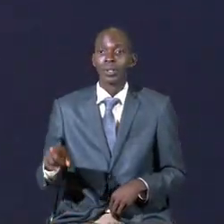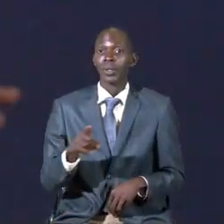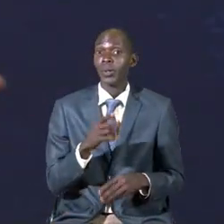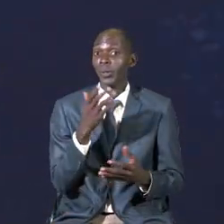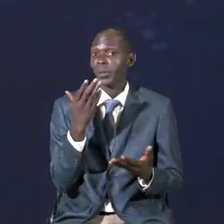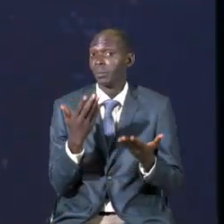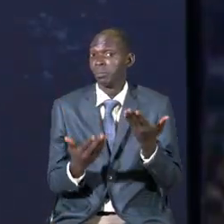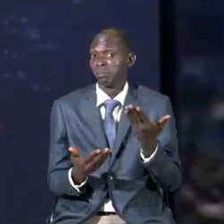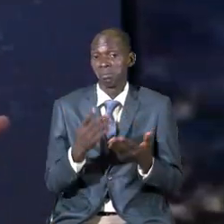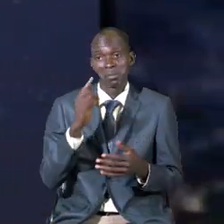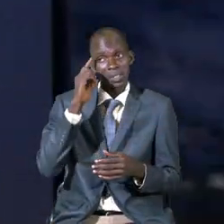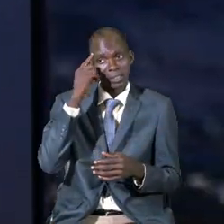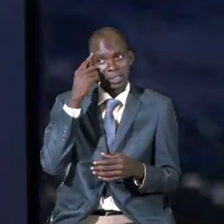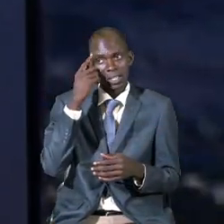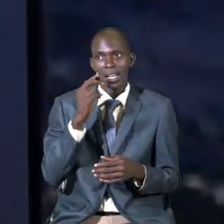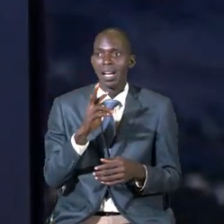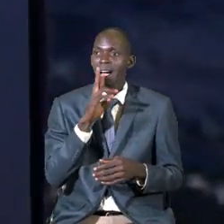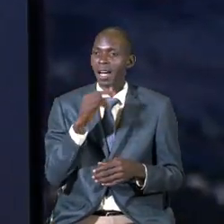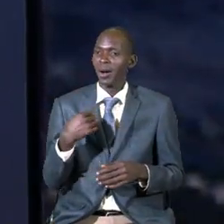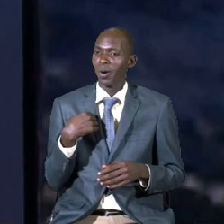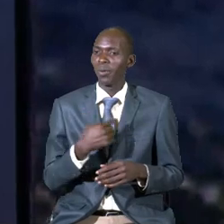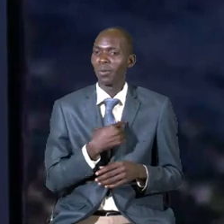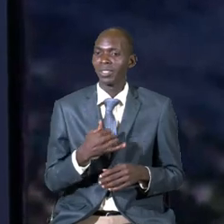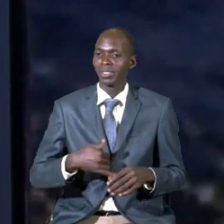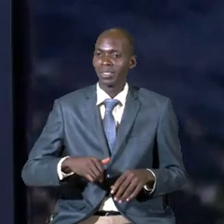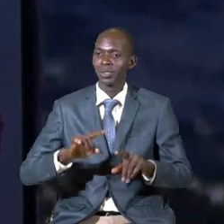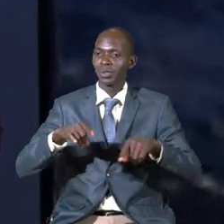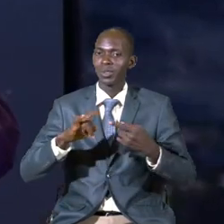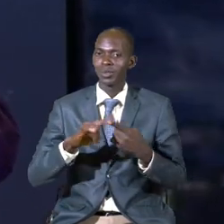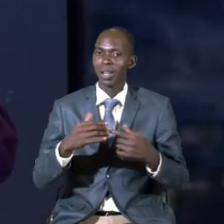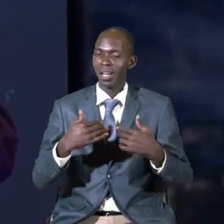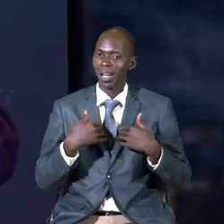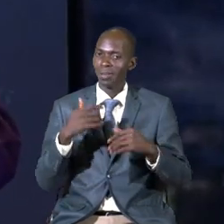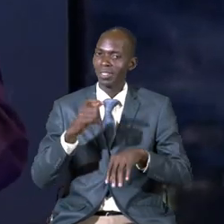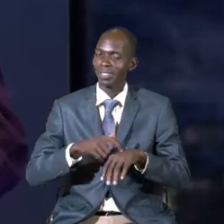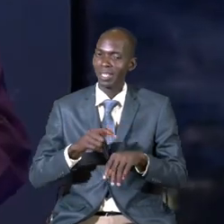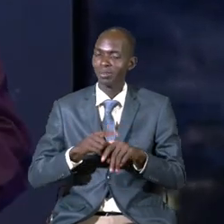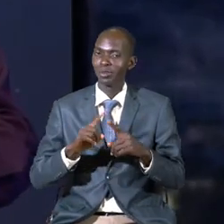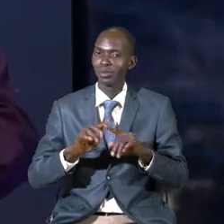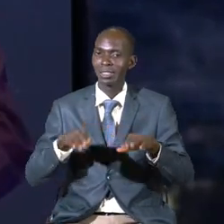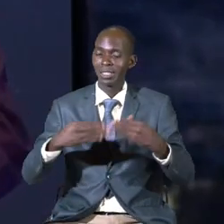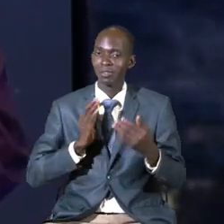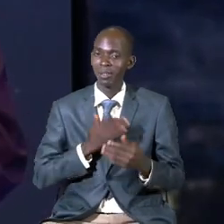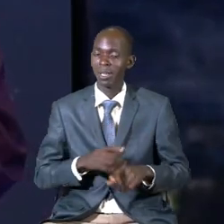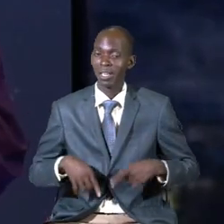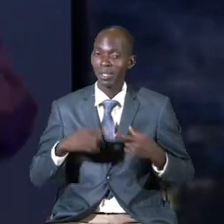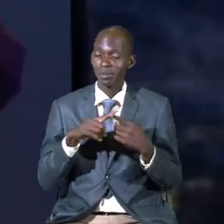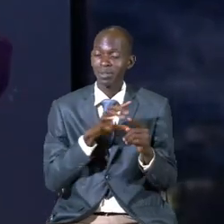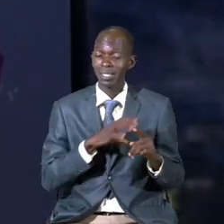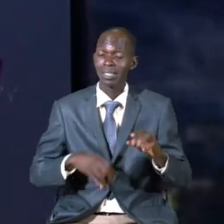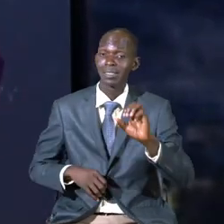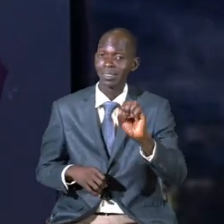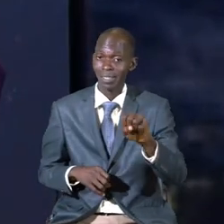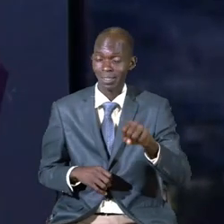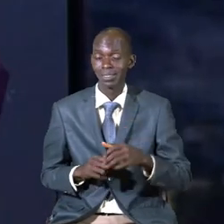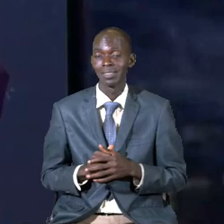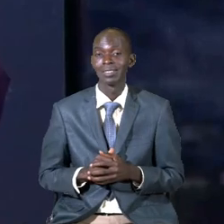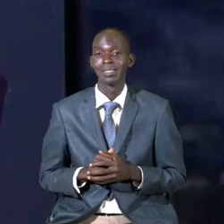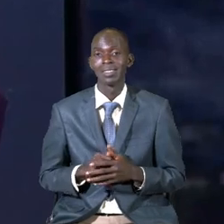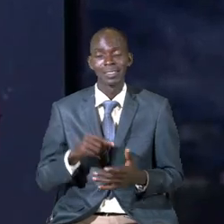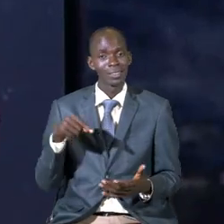are we still going to have chance to give our lives to christ yes for you this